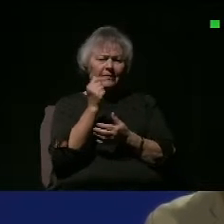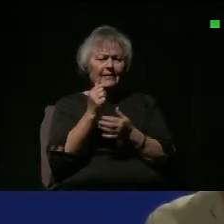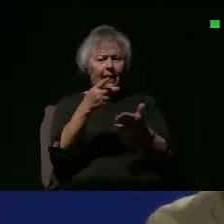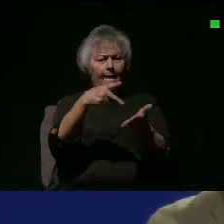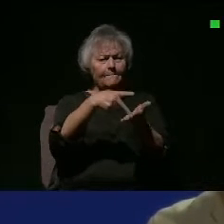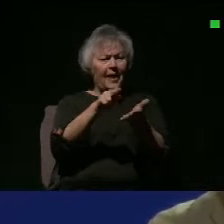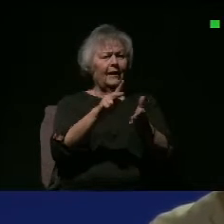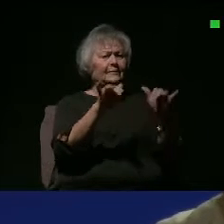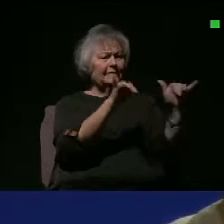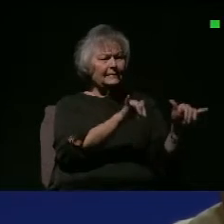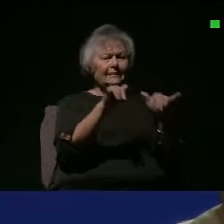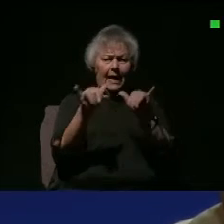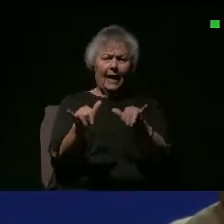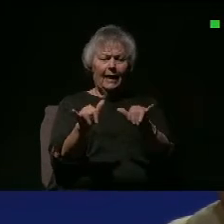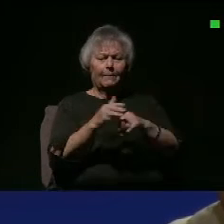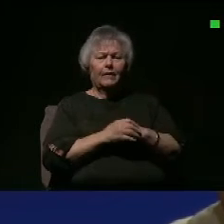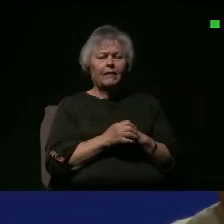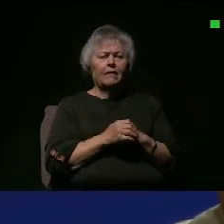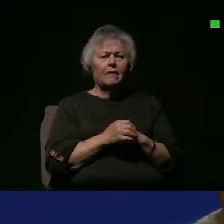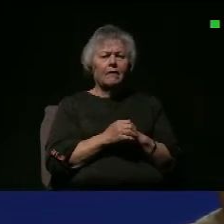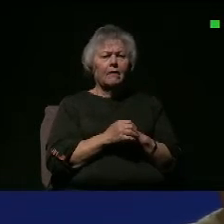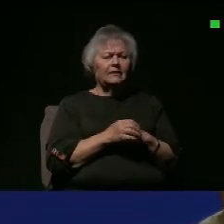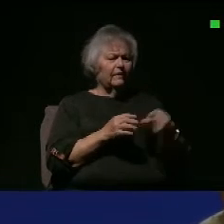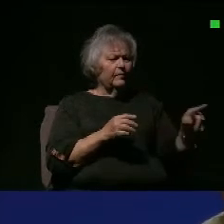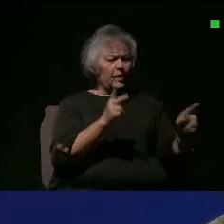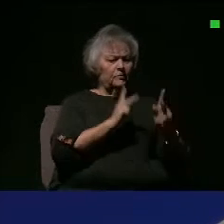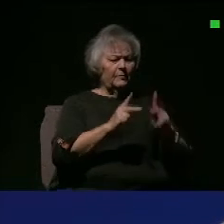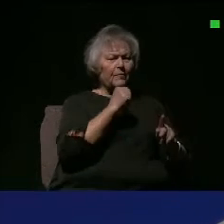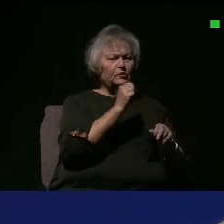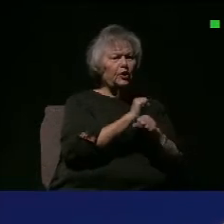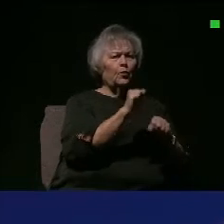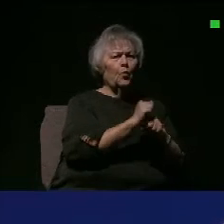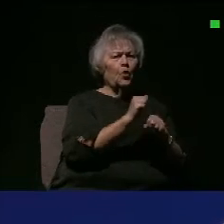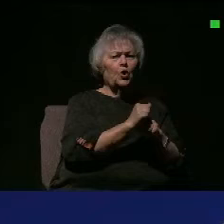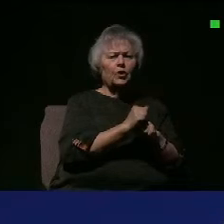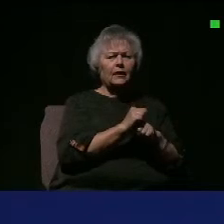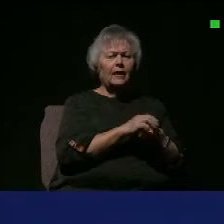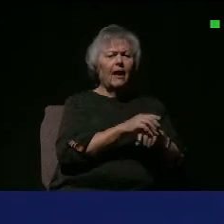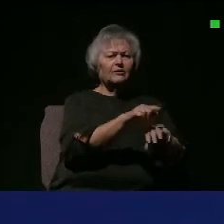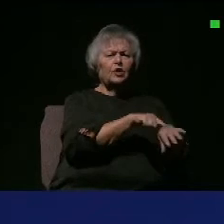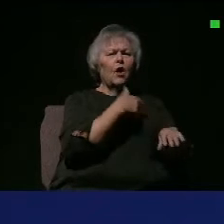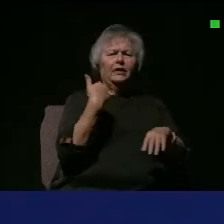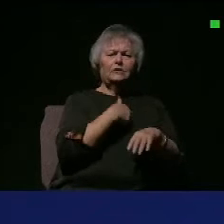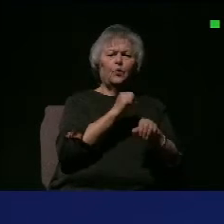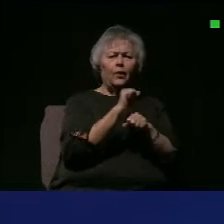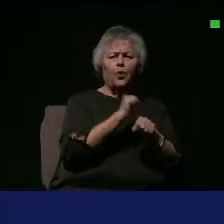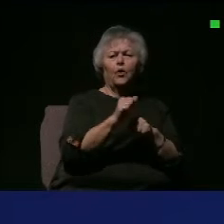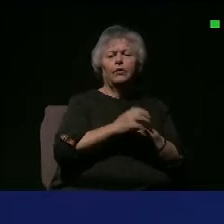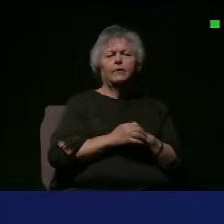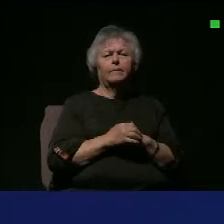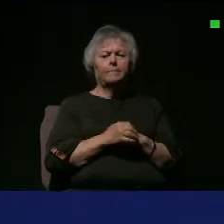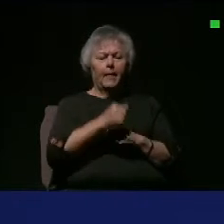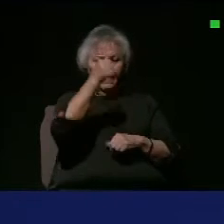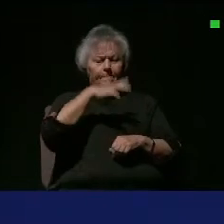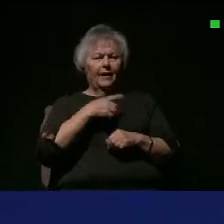heat of the day.' But he answered and said to them, 'Friend, I'm doing you no wrong. Did you not agree with me for a denarius? Take what